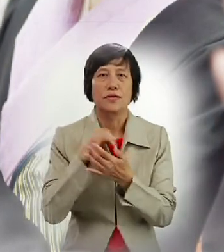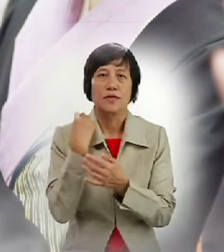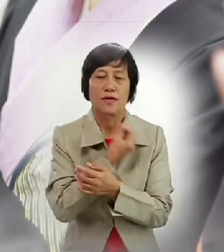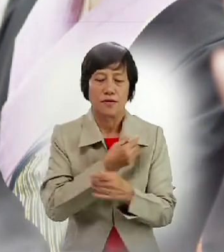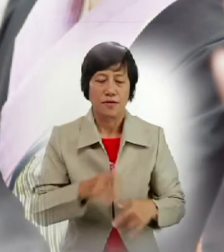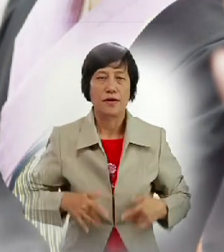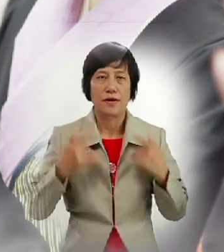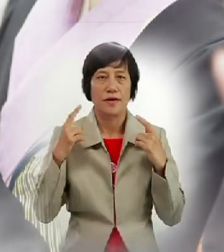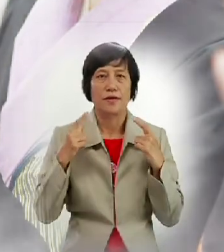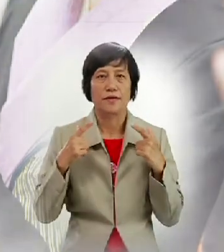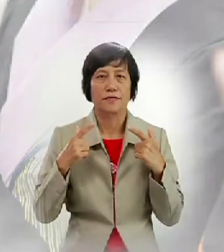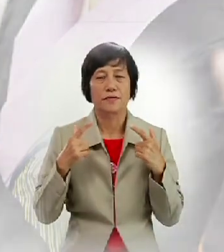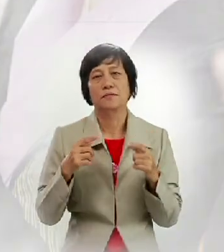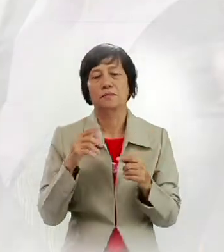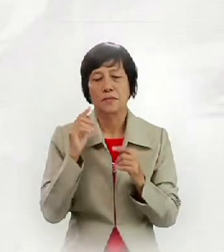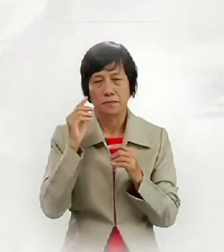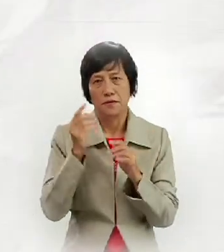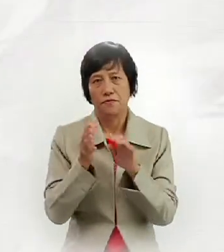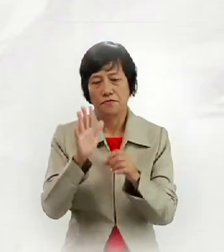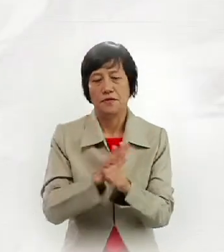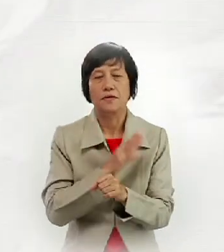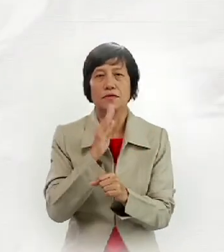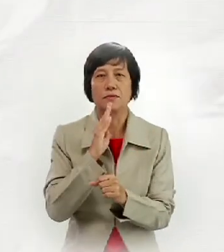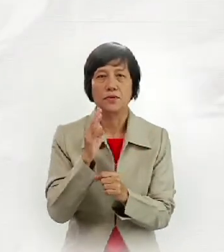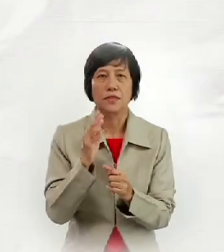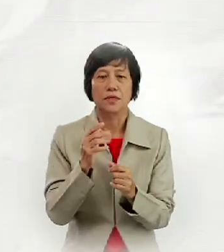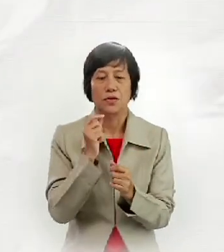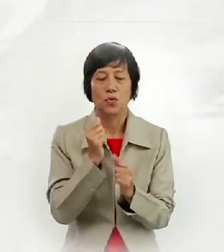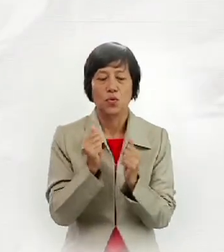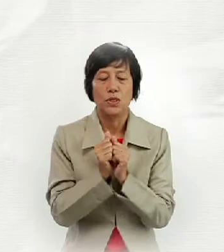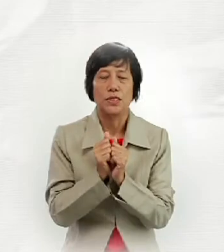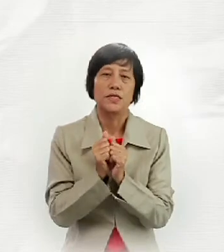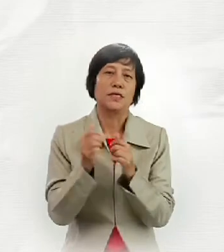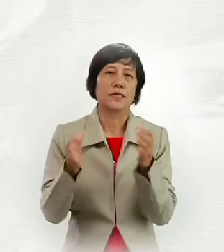filled with justice, peace, and tranquility.